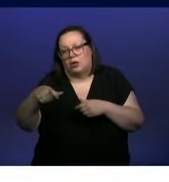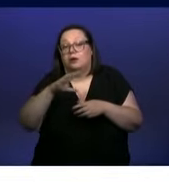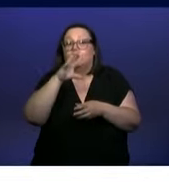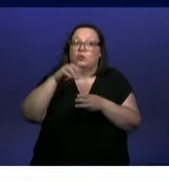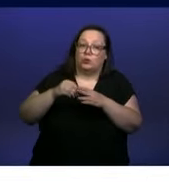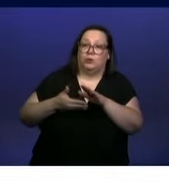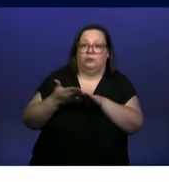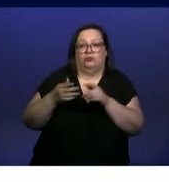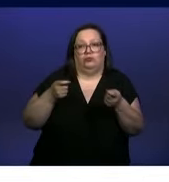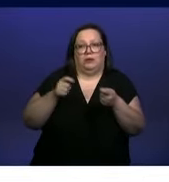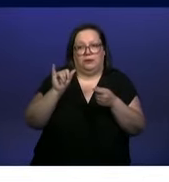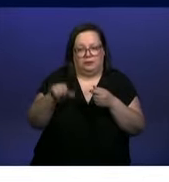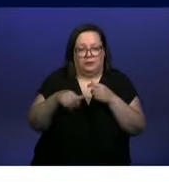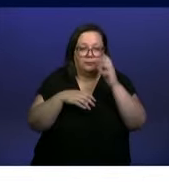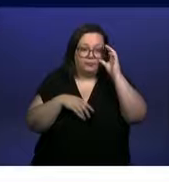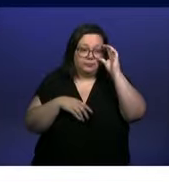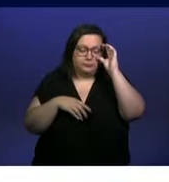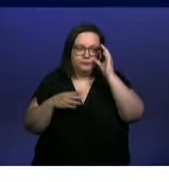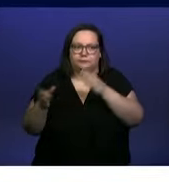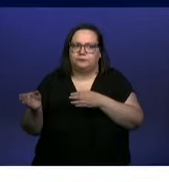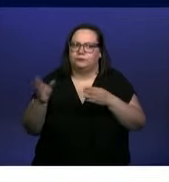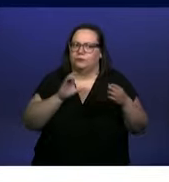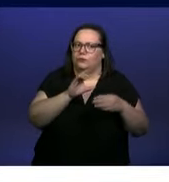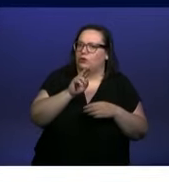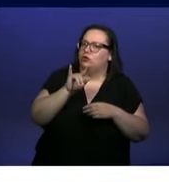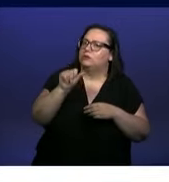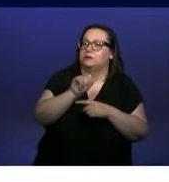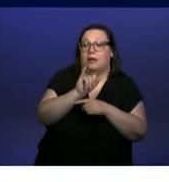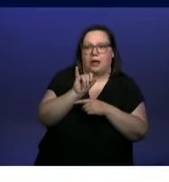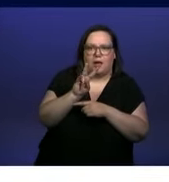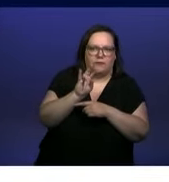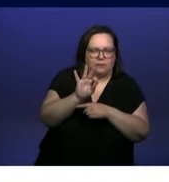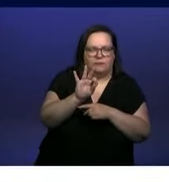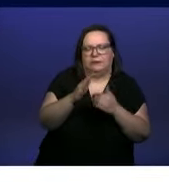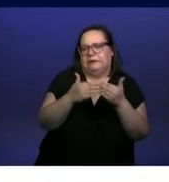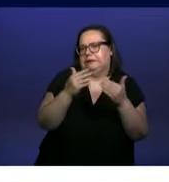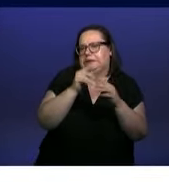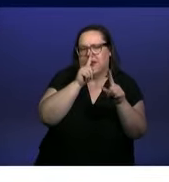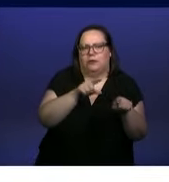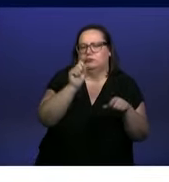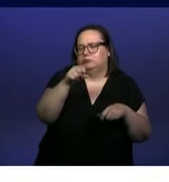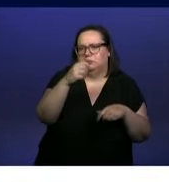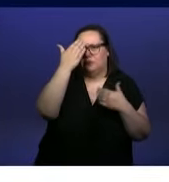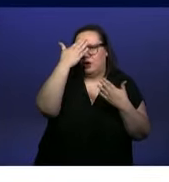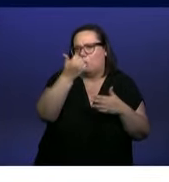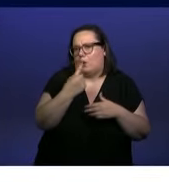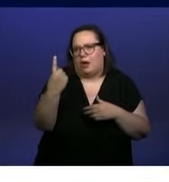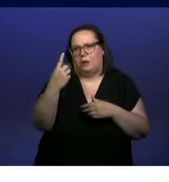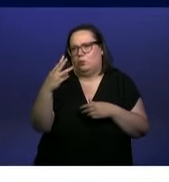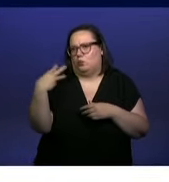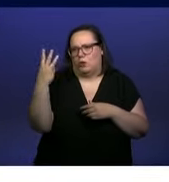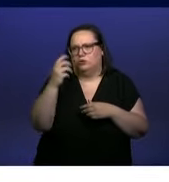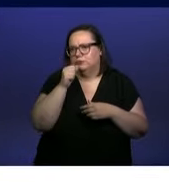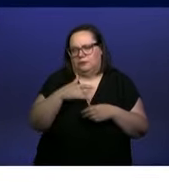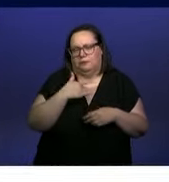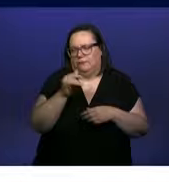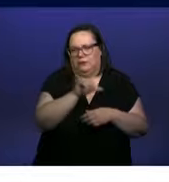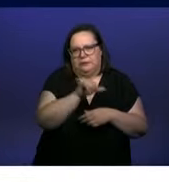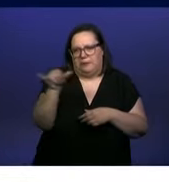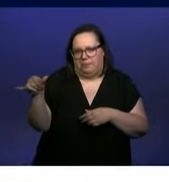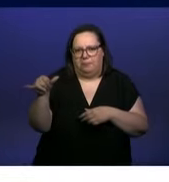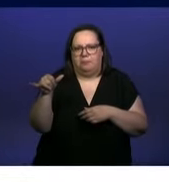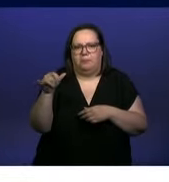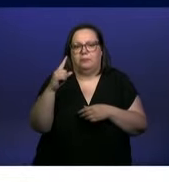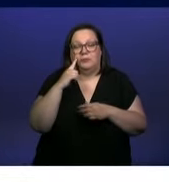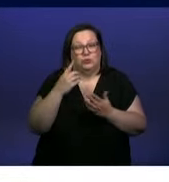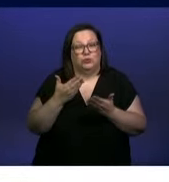this. Mr. Curtis? IVF is an easy answer, yes. As a matter of fact, I don't know anyone in Washington who doesn't feel the same way, and to suggest